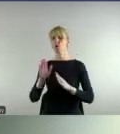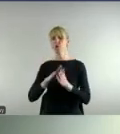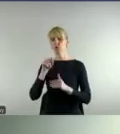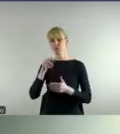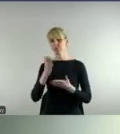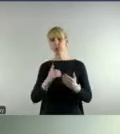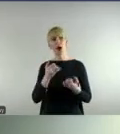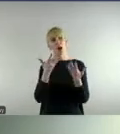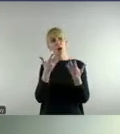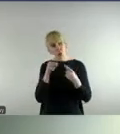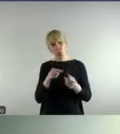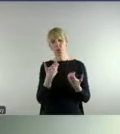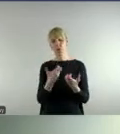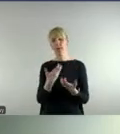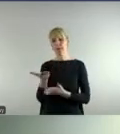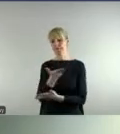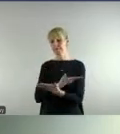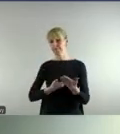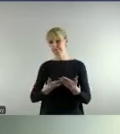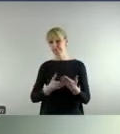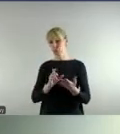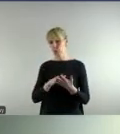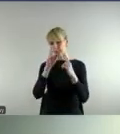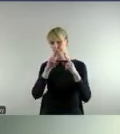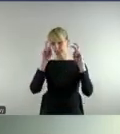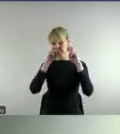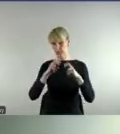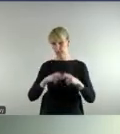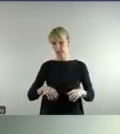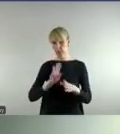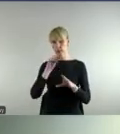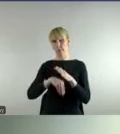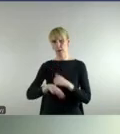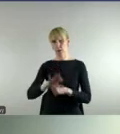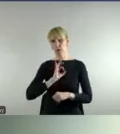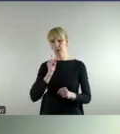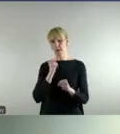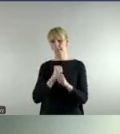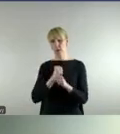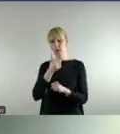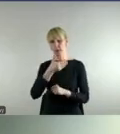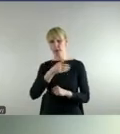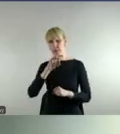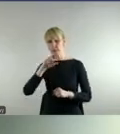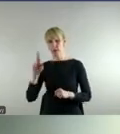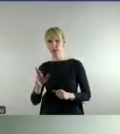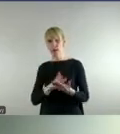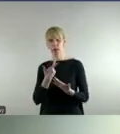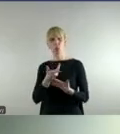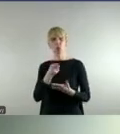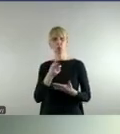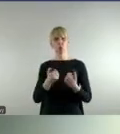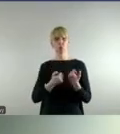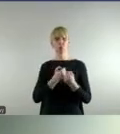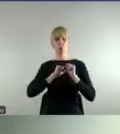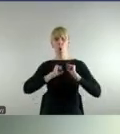about how rural communities prepare for and respond to crisis. And this is a part of my master's degree in societal